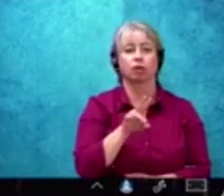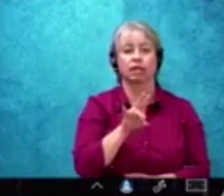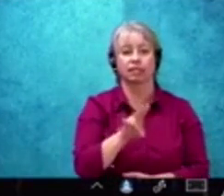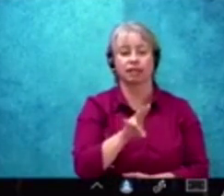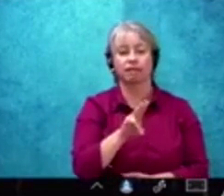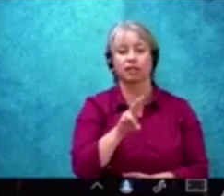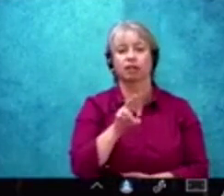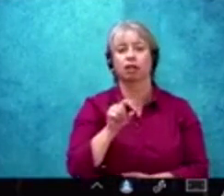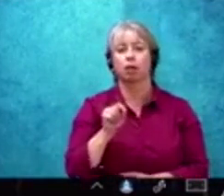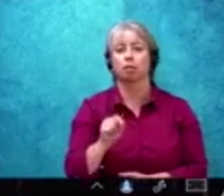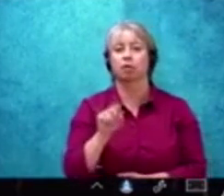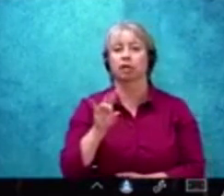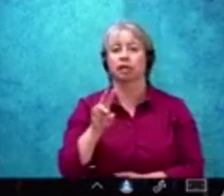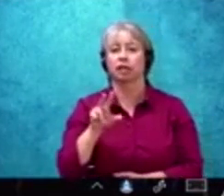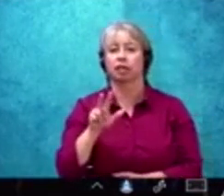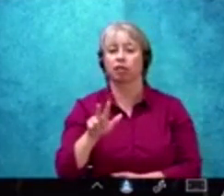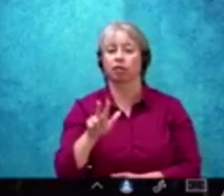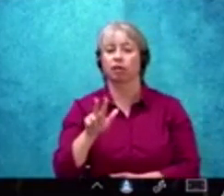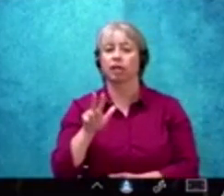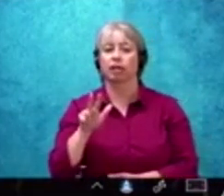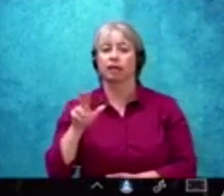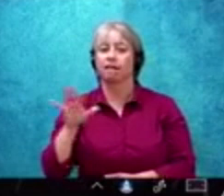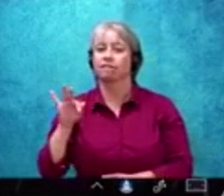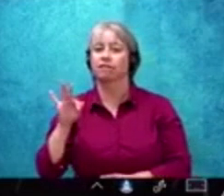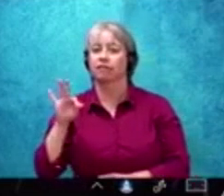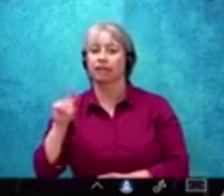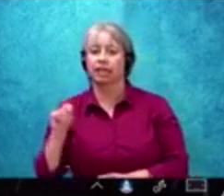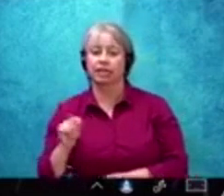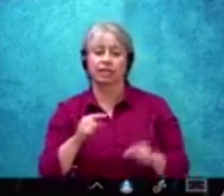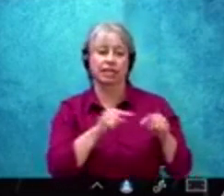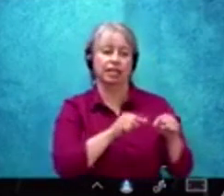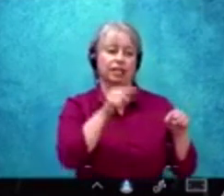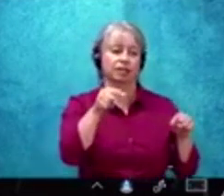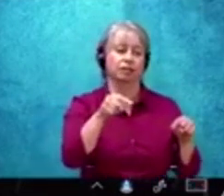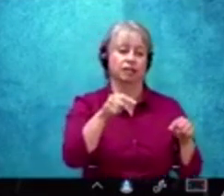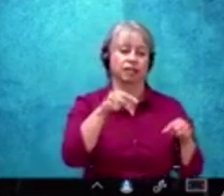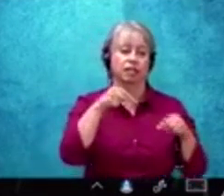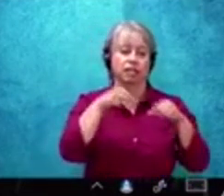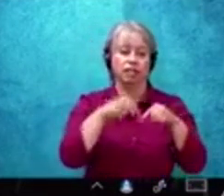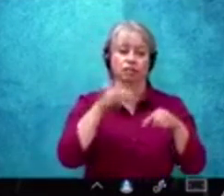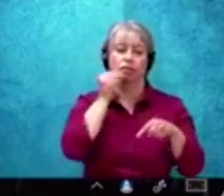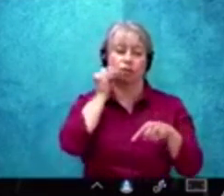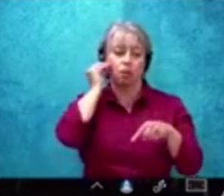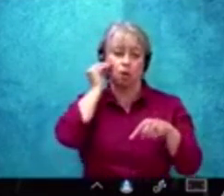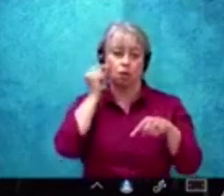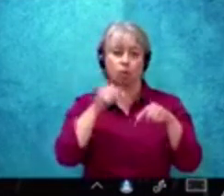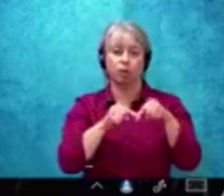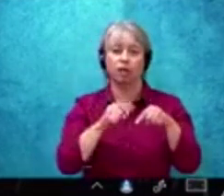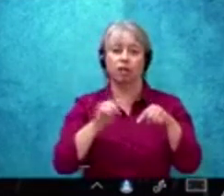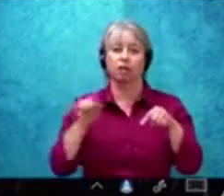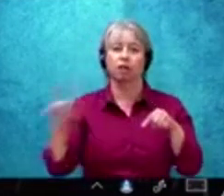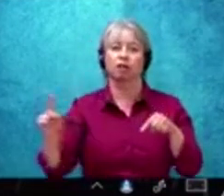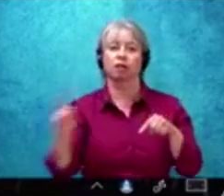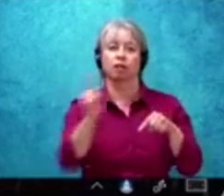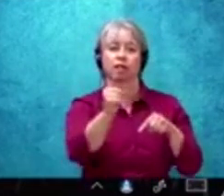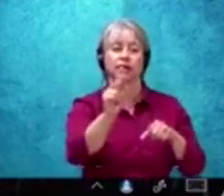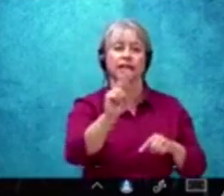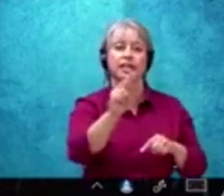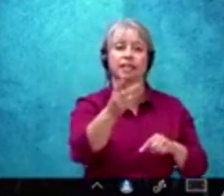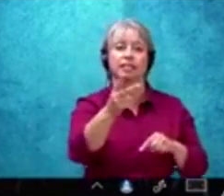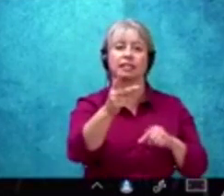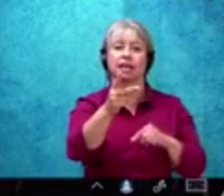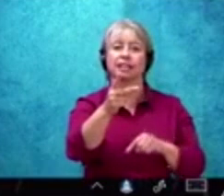127.3 feet is the distance between home base and second base. Give me 1 second,